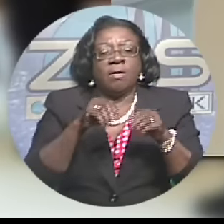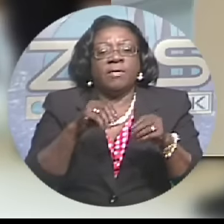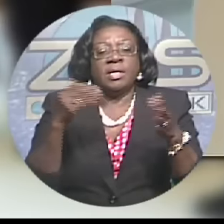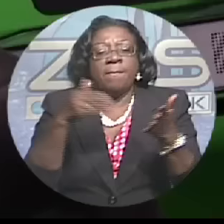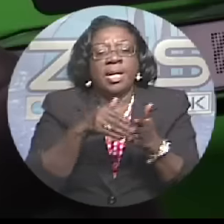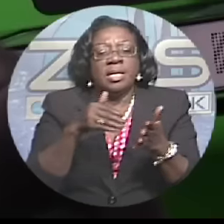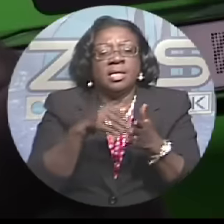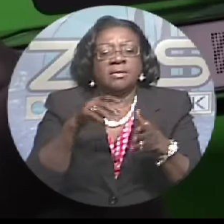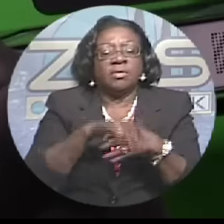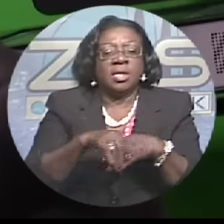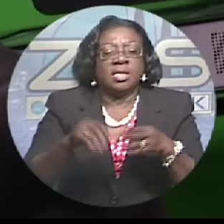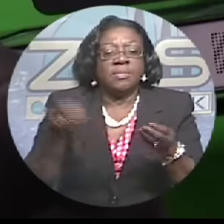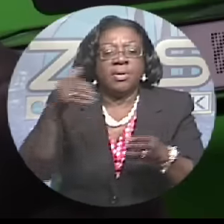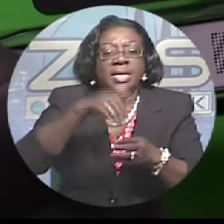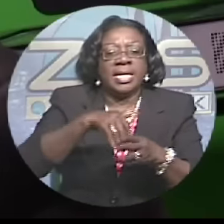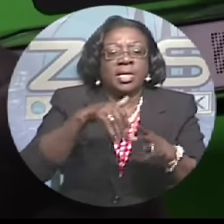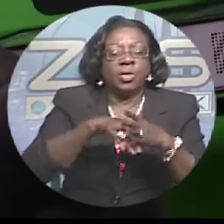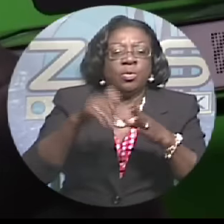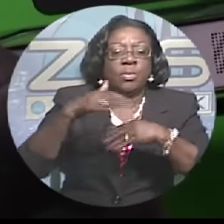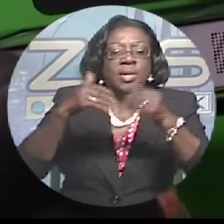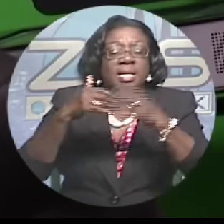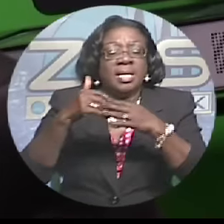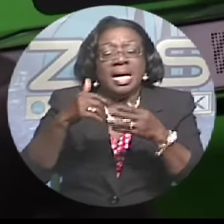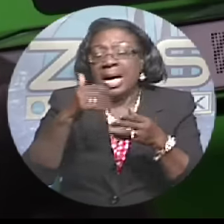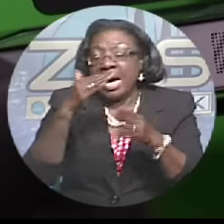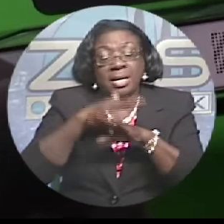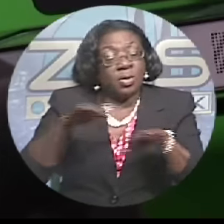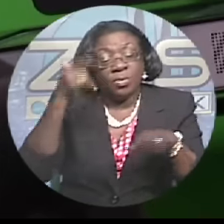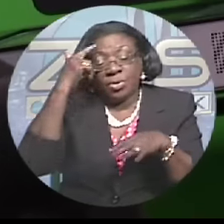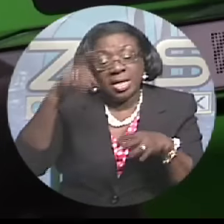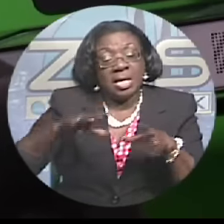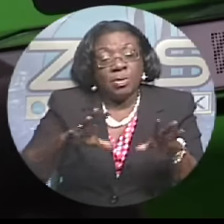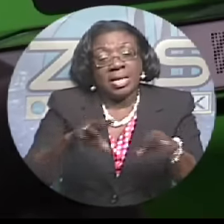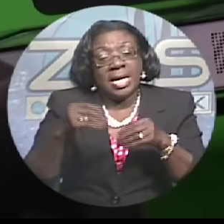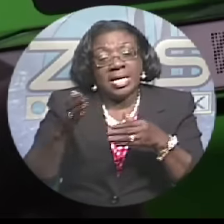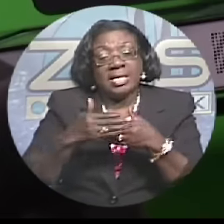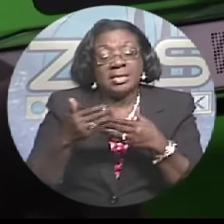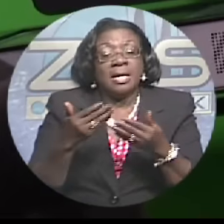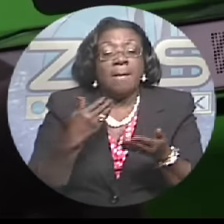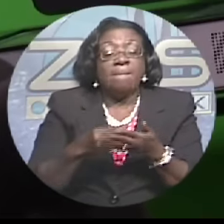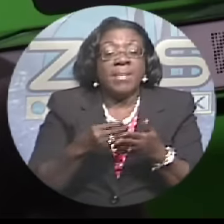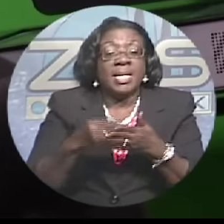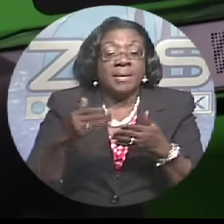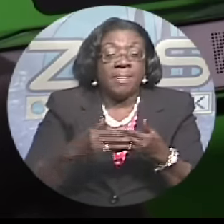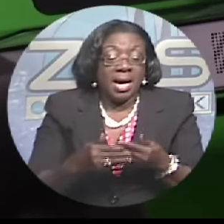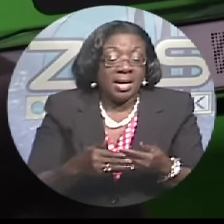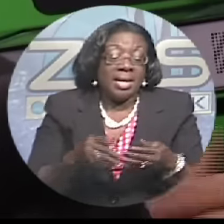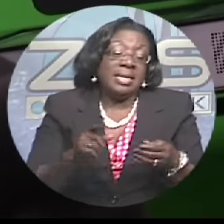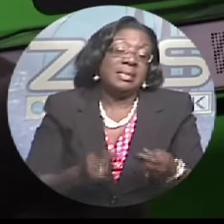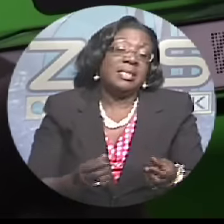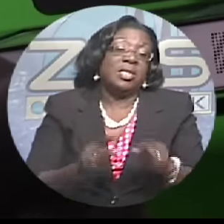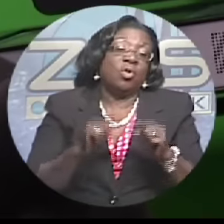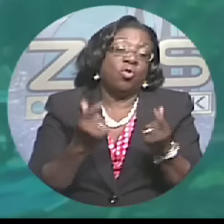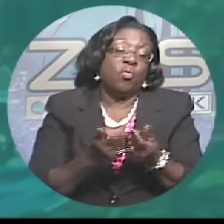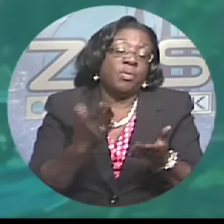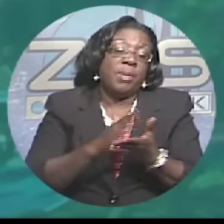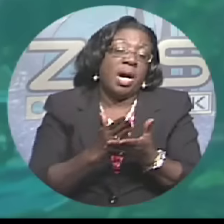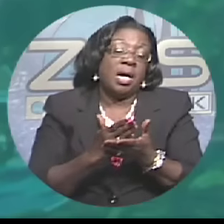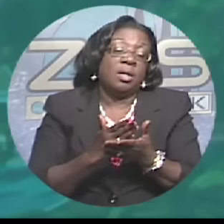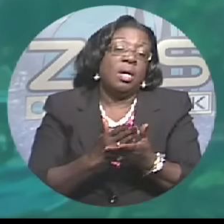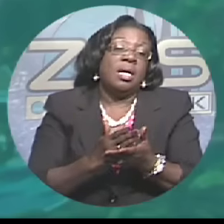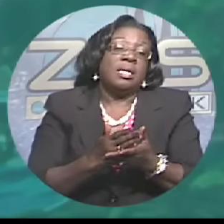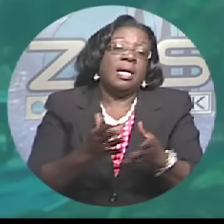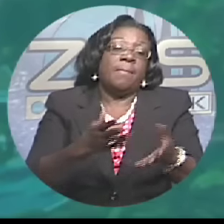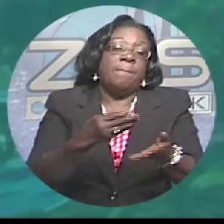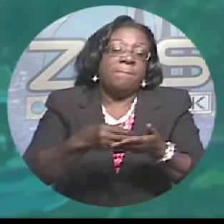he's invested. I don't think he will receive anything. I don't think he will remain involved unless he is a part of the group that ends up buying it from the bank.